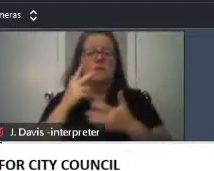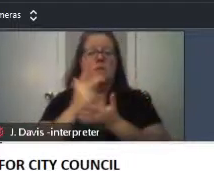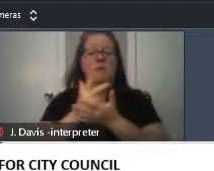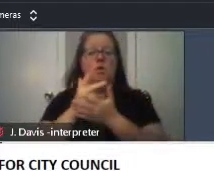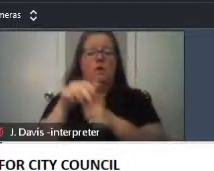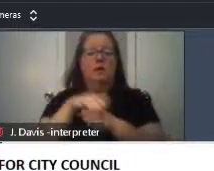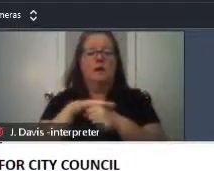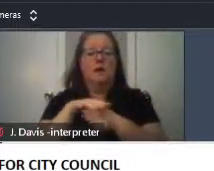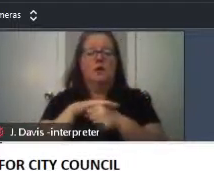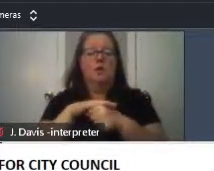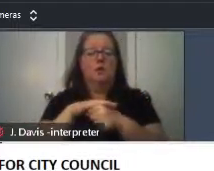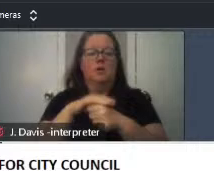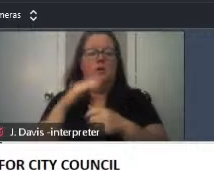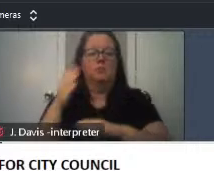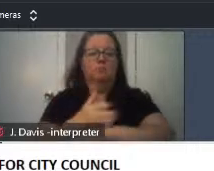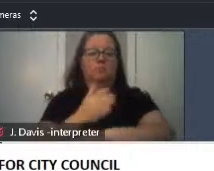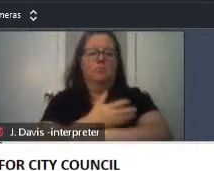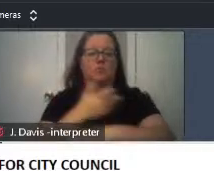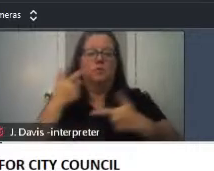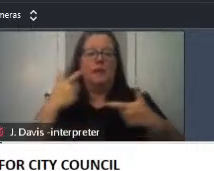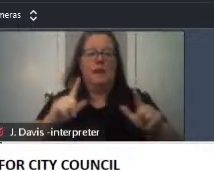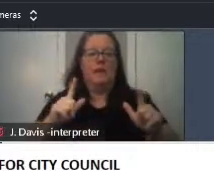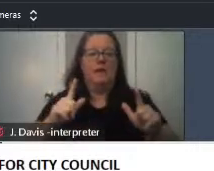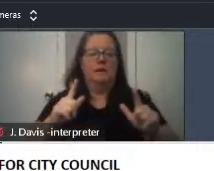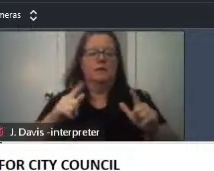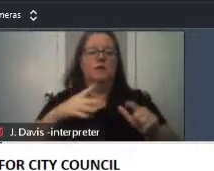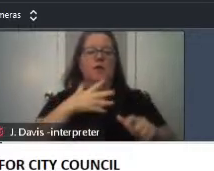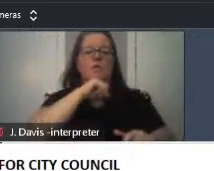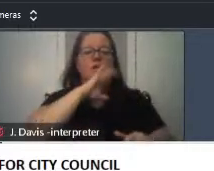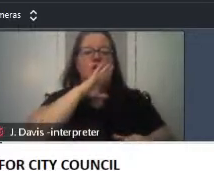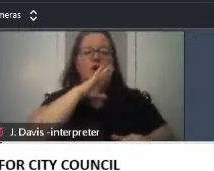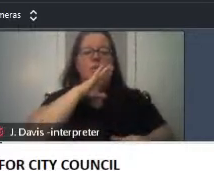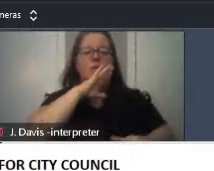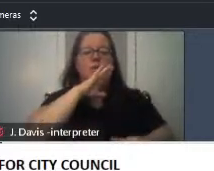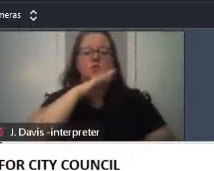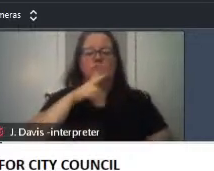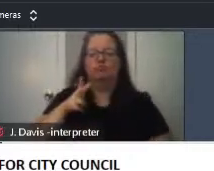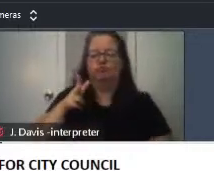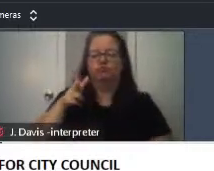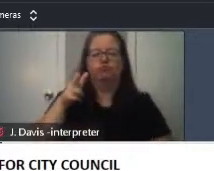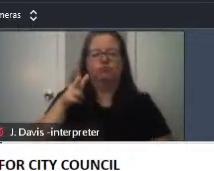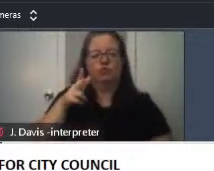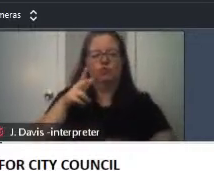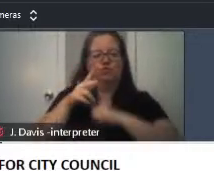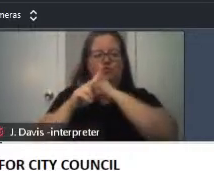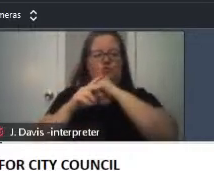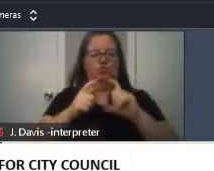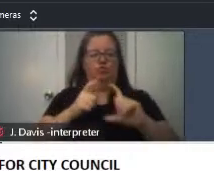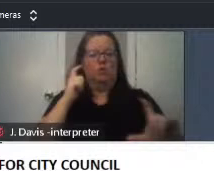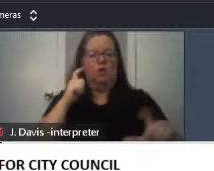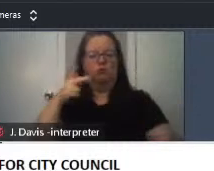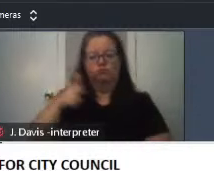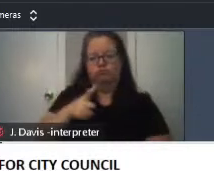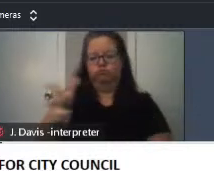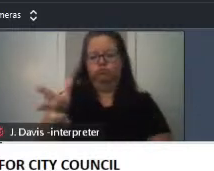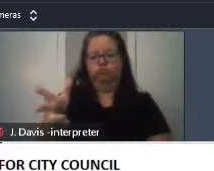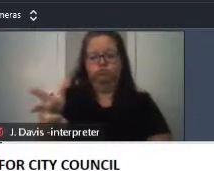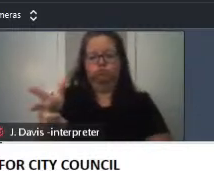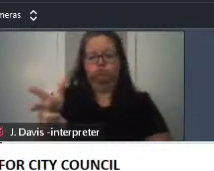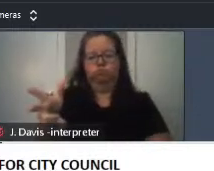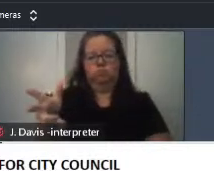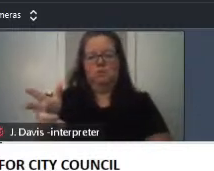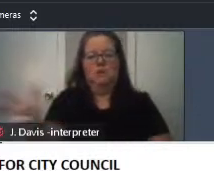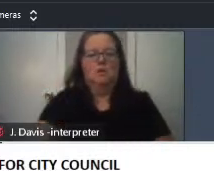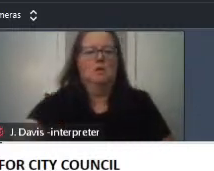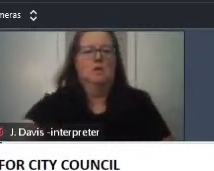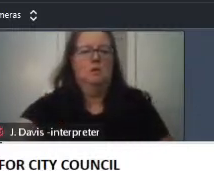allow the dumpster truck to enter front ways and then to not exit back ways, but he can